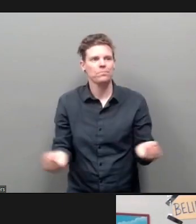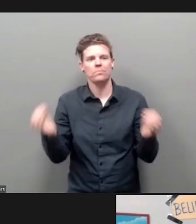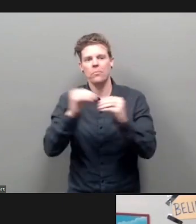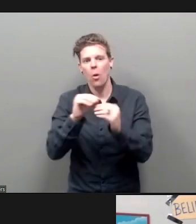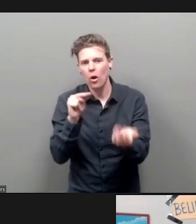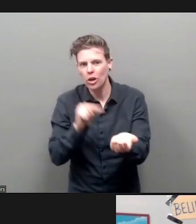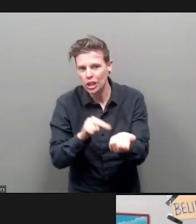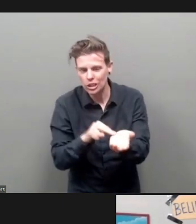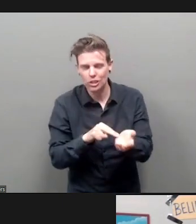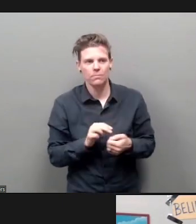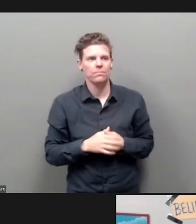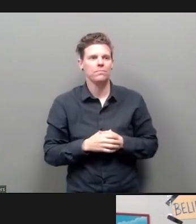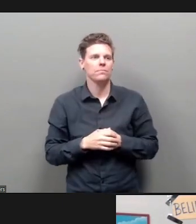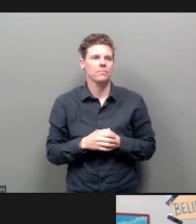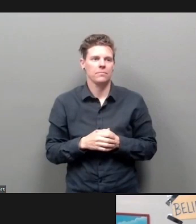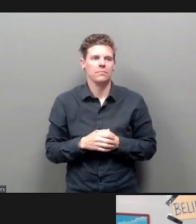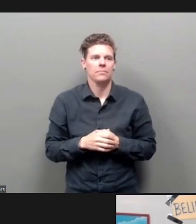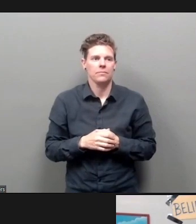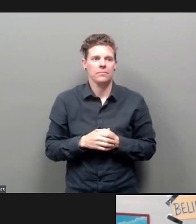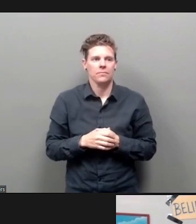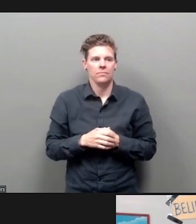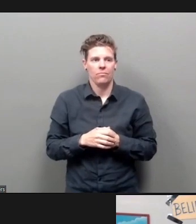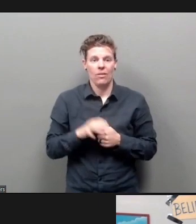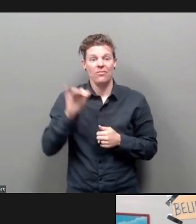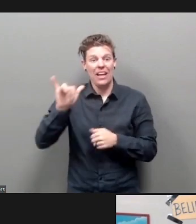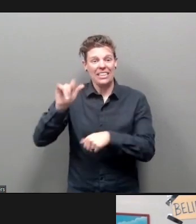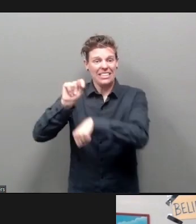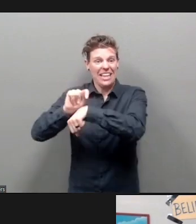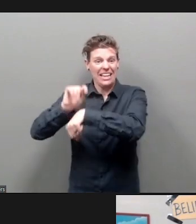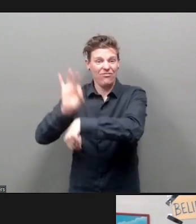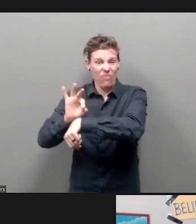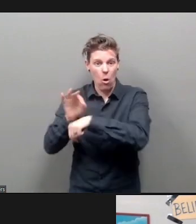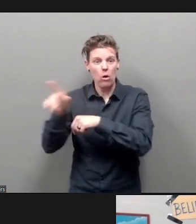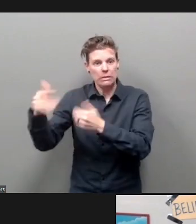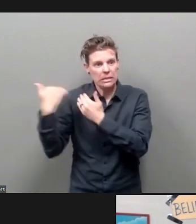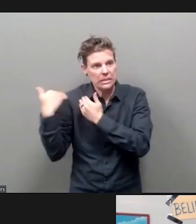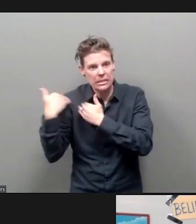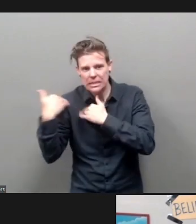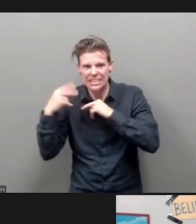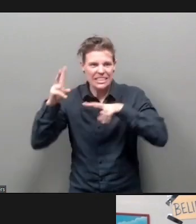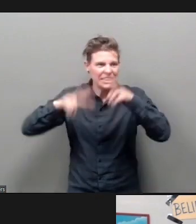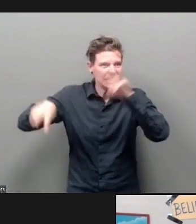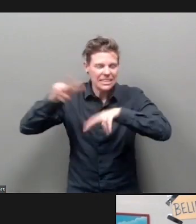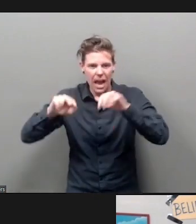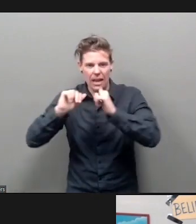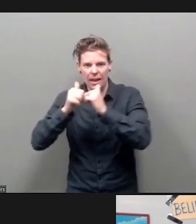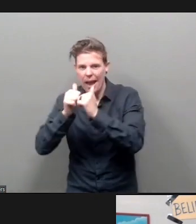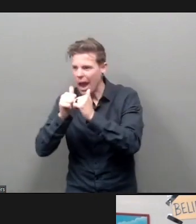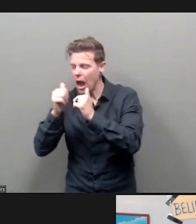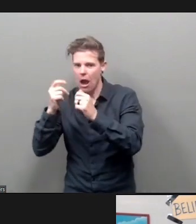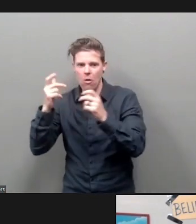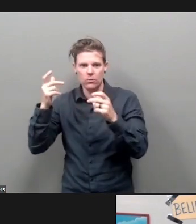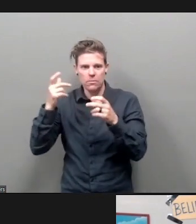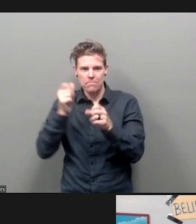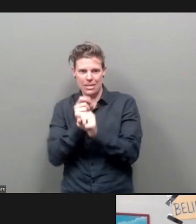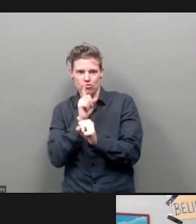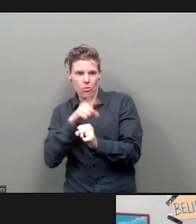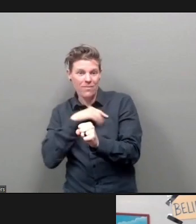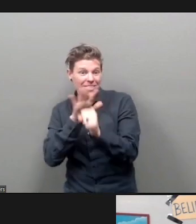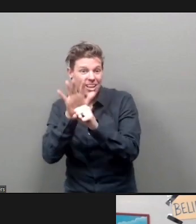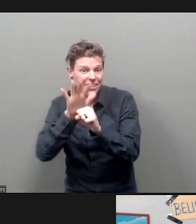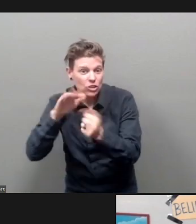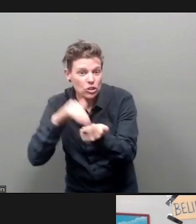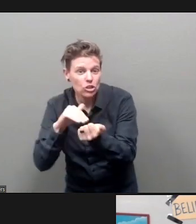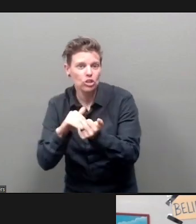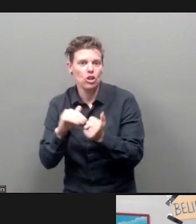that task force is looking at doctors, and then we're looking at nurse practitioners as well. The